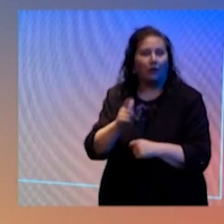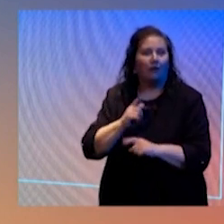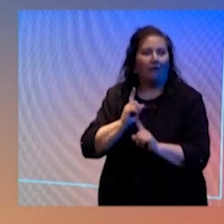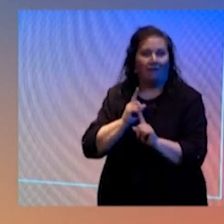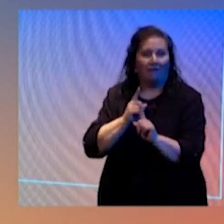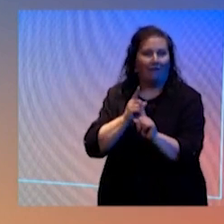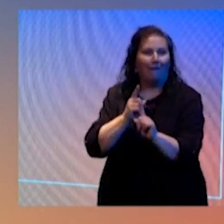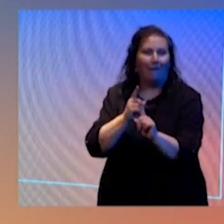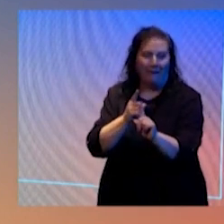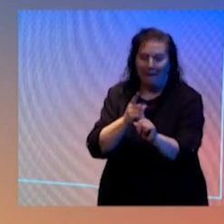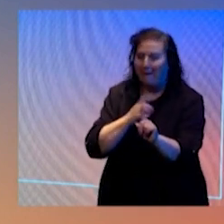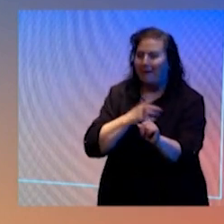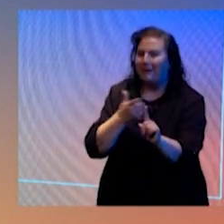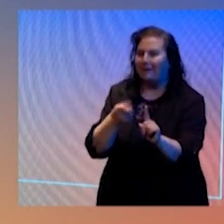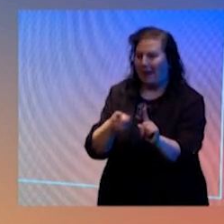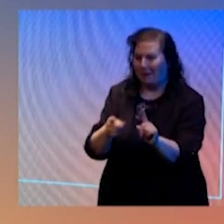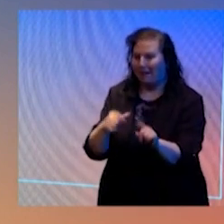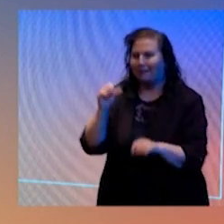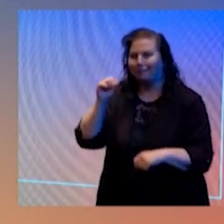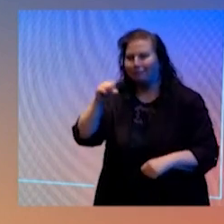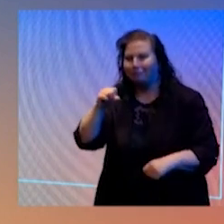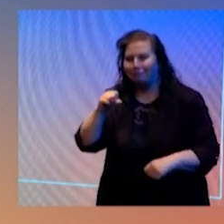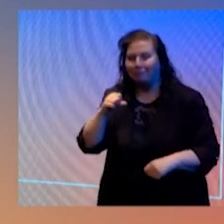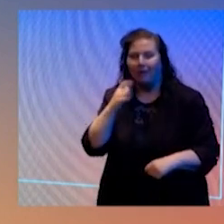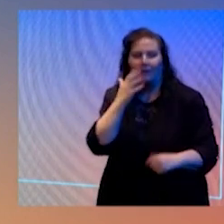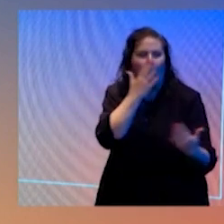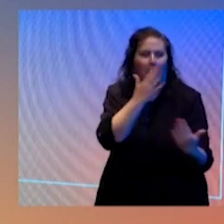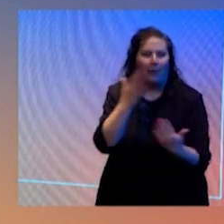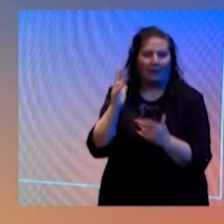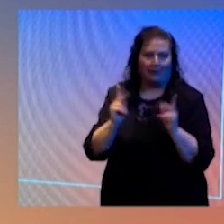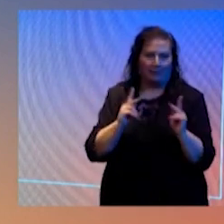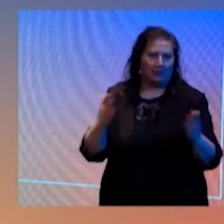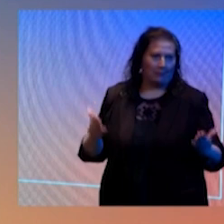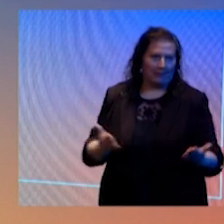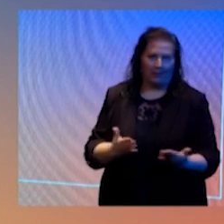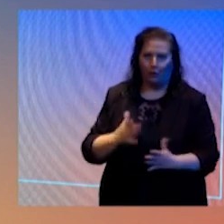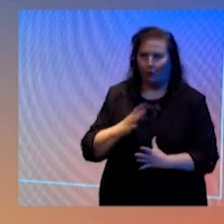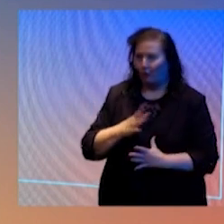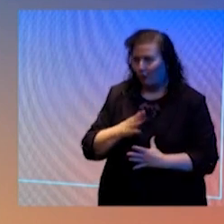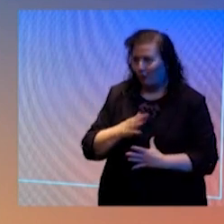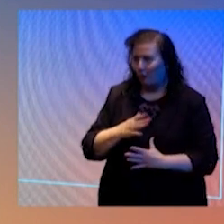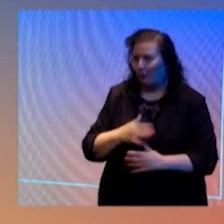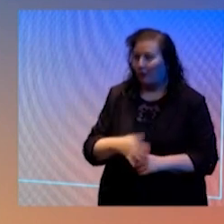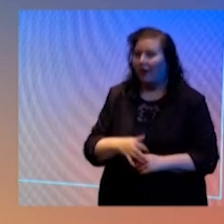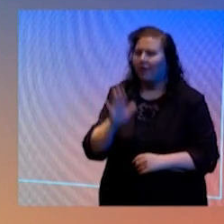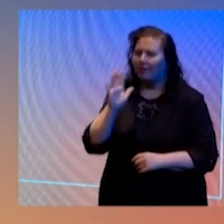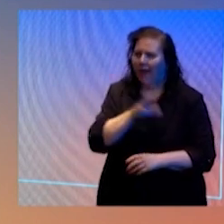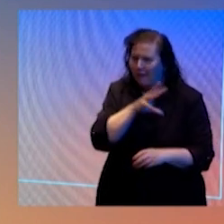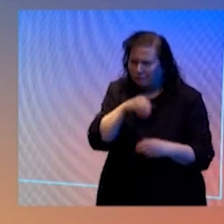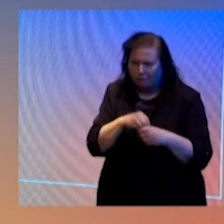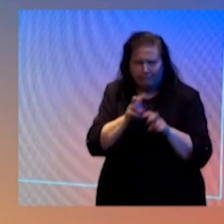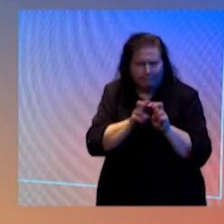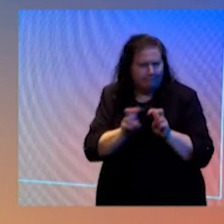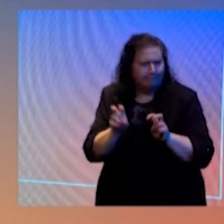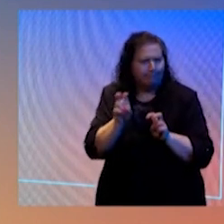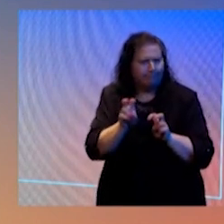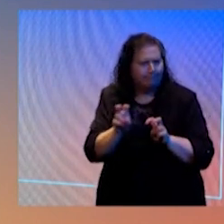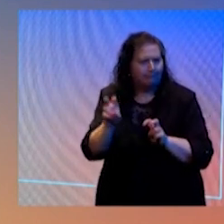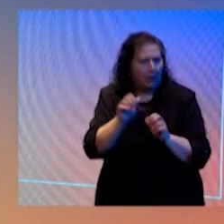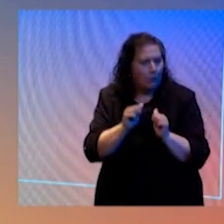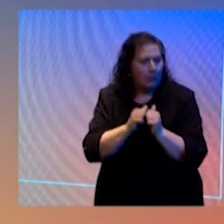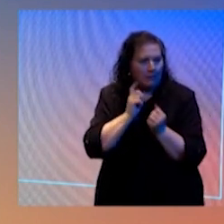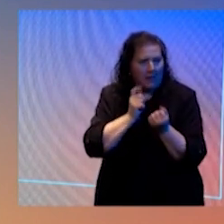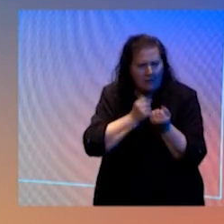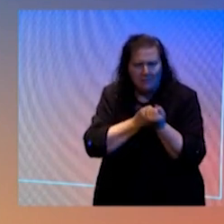road. And I want to just take a minute to thank the people in this room who've been on that road with me as we chart a